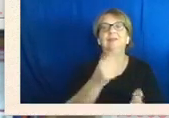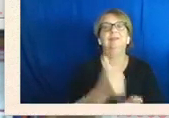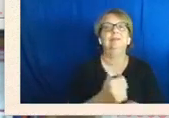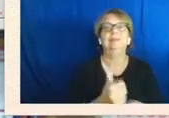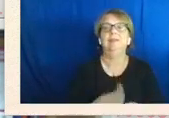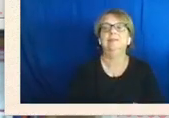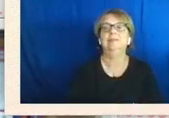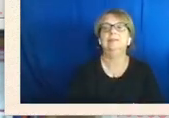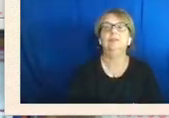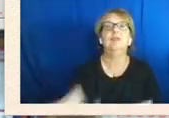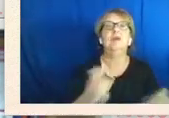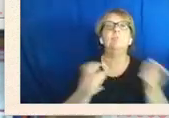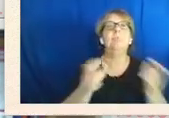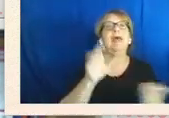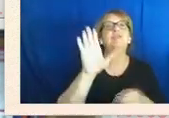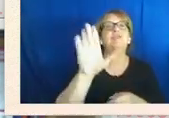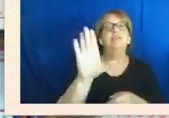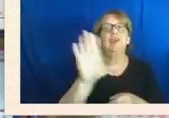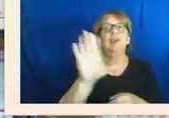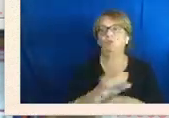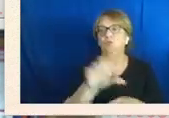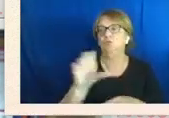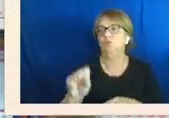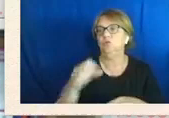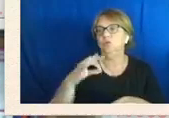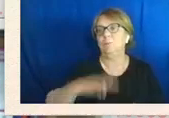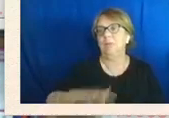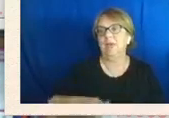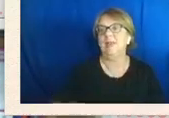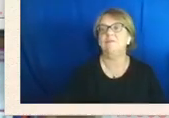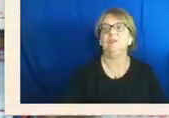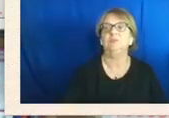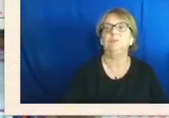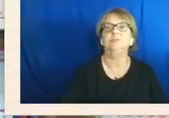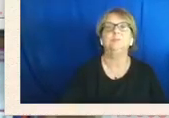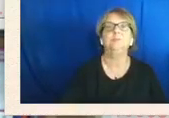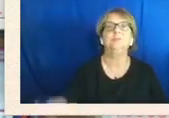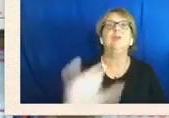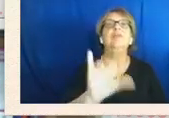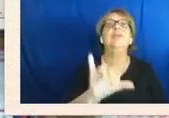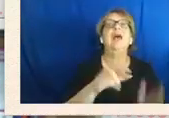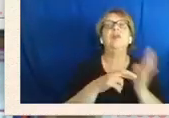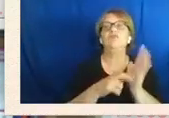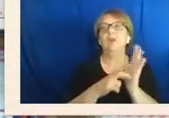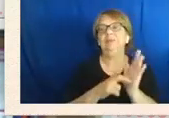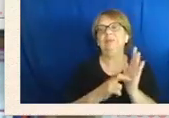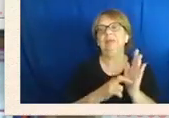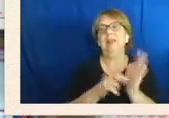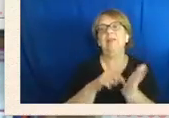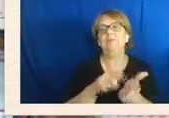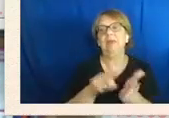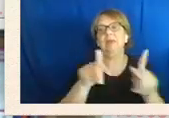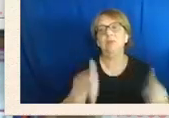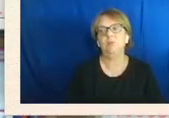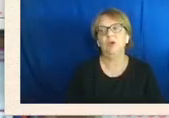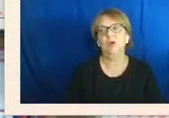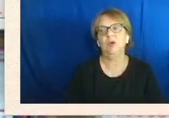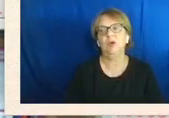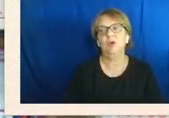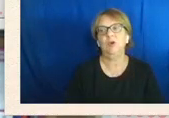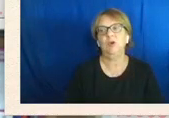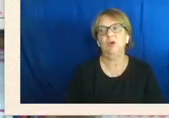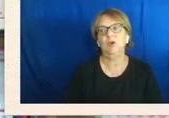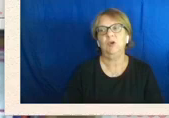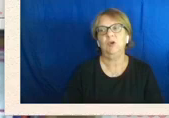of their Social Security benefits. And this representative payee person is required to do an annual accounting to Social